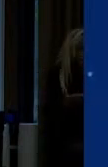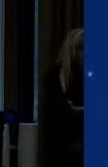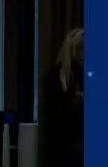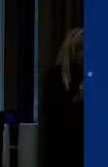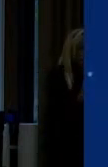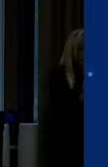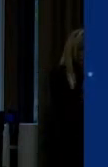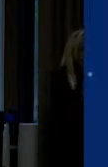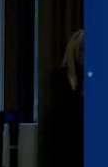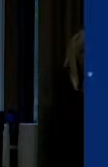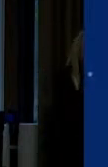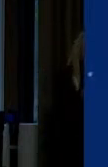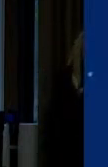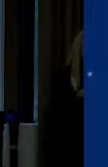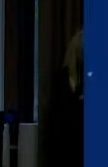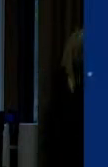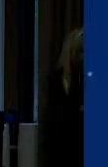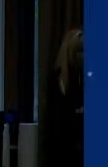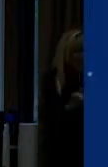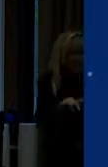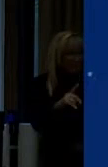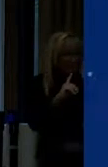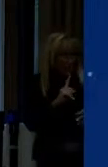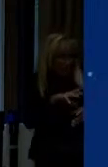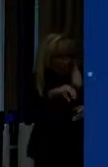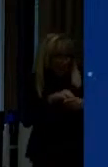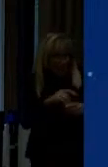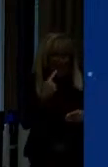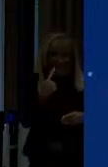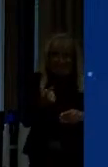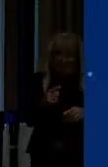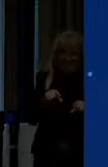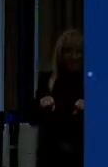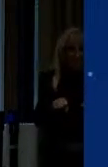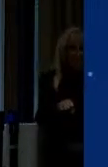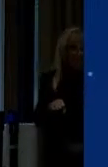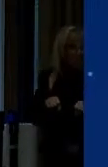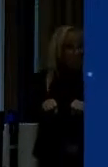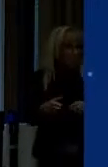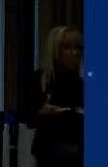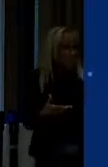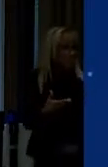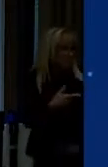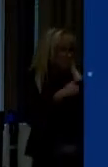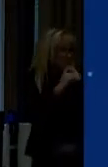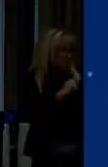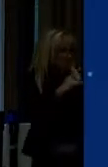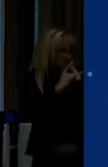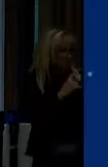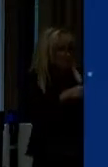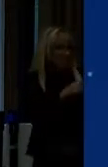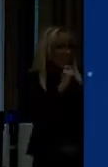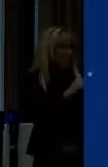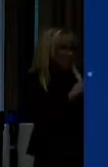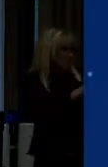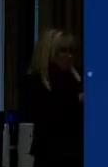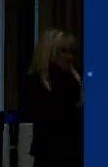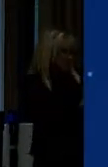is that really engaging? If I went in front of a group of 16-year-olds and pushed a cart, I don't think they would be too wowed. So